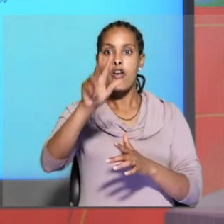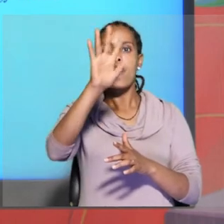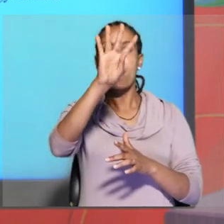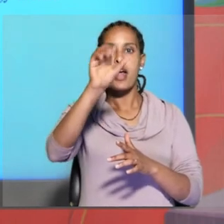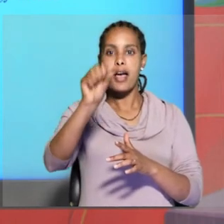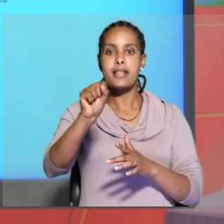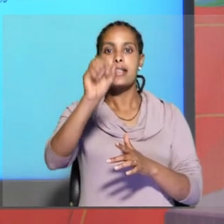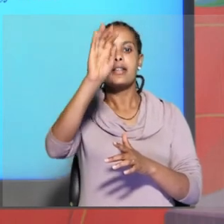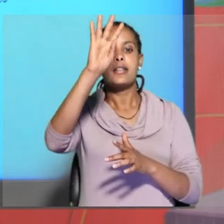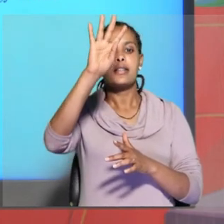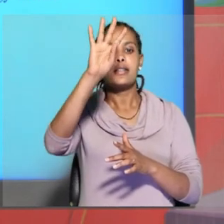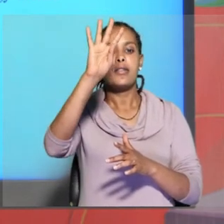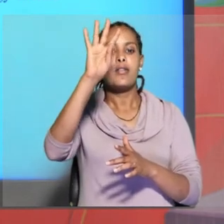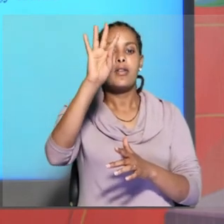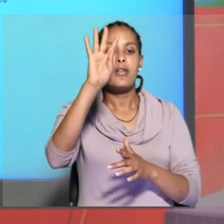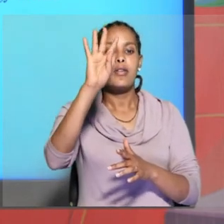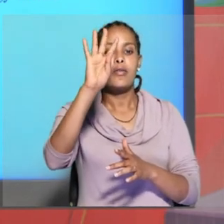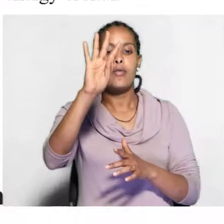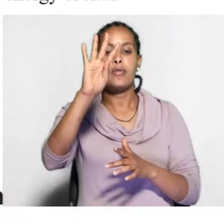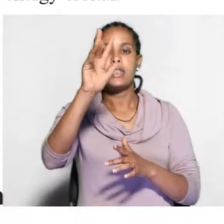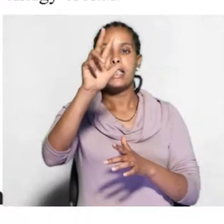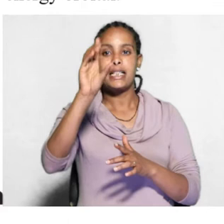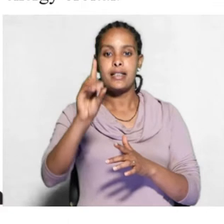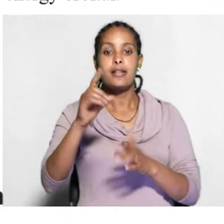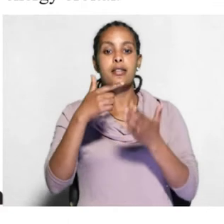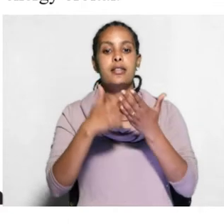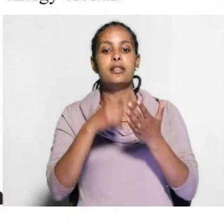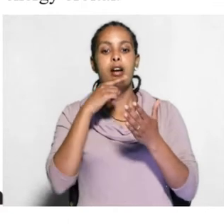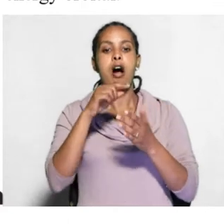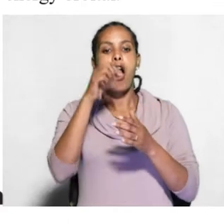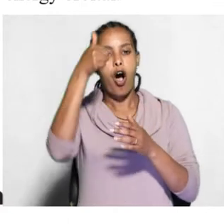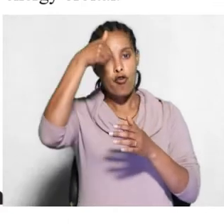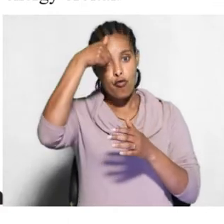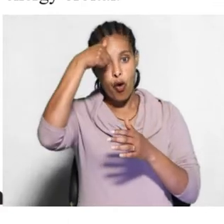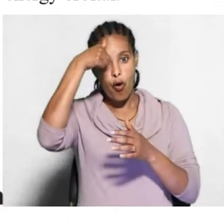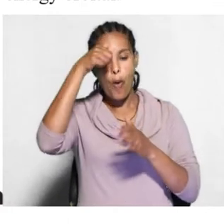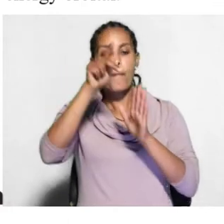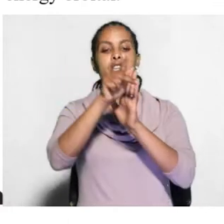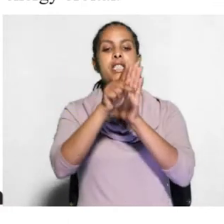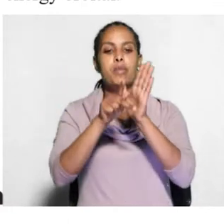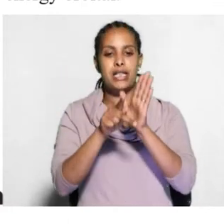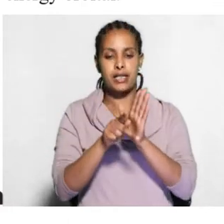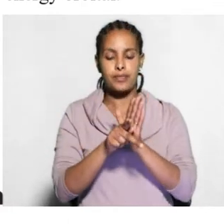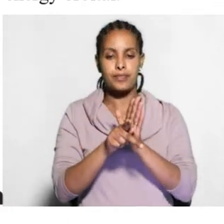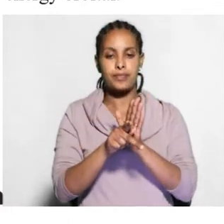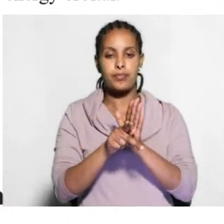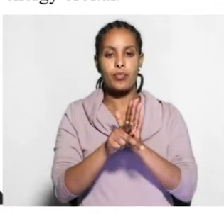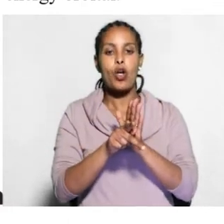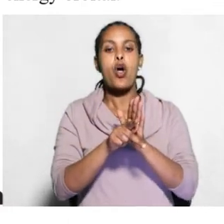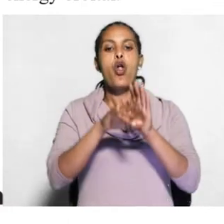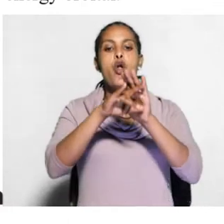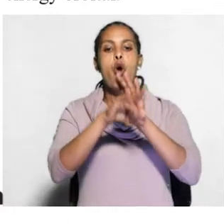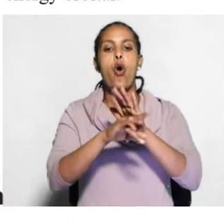4s, 3d, and so on. This is Aufbau principle. Lower